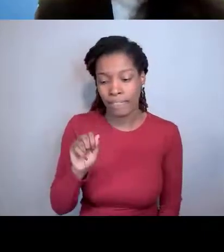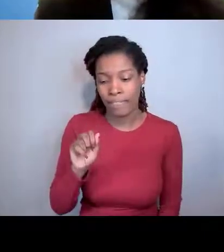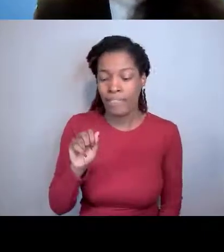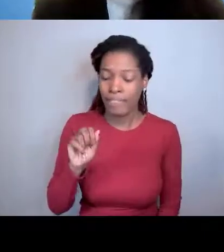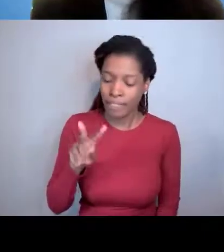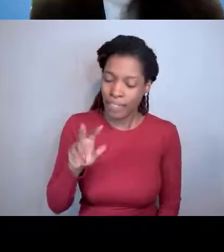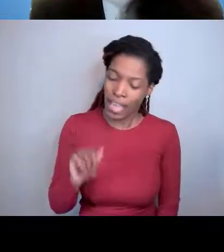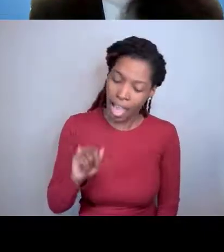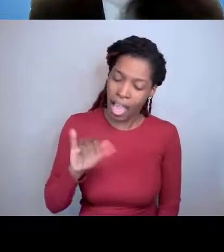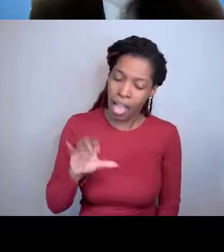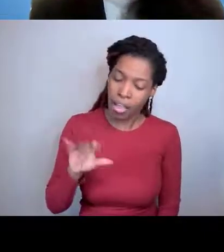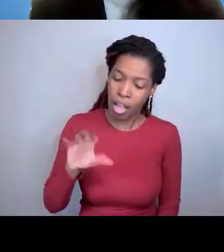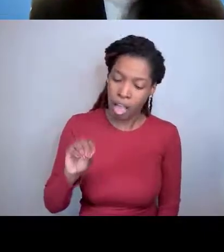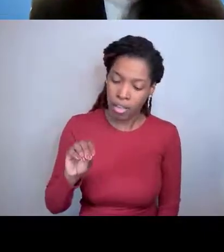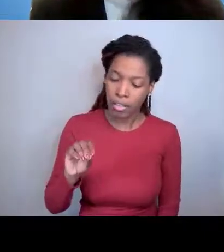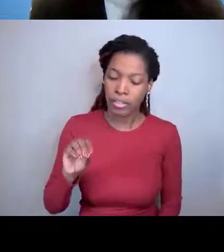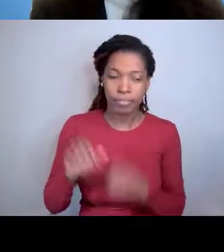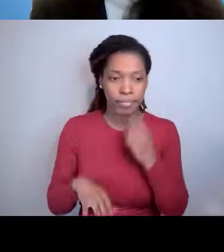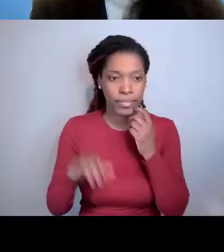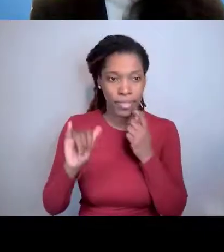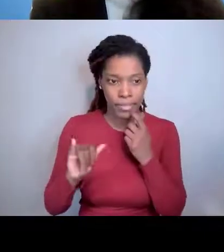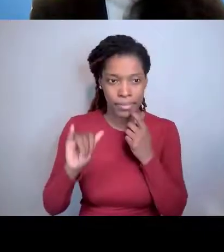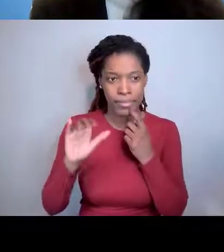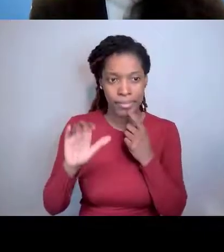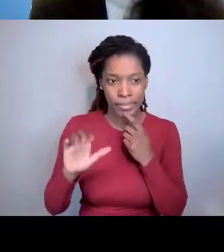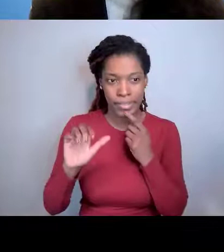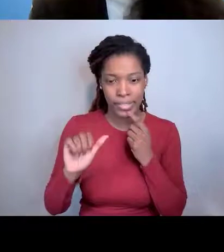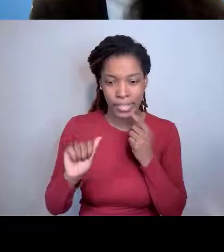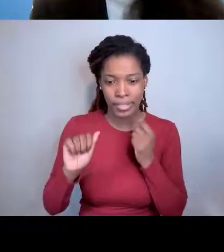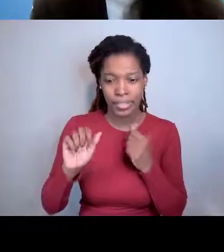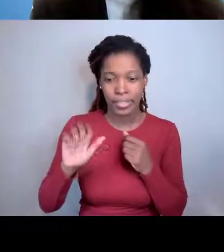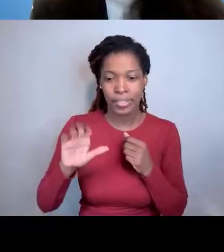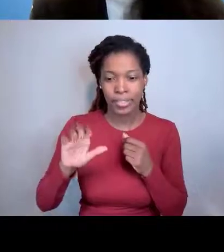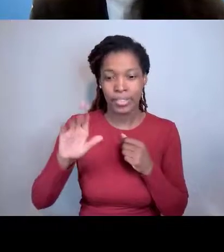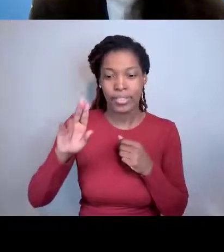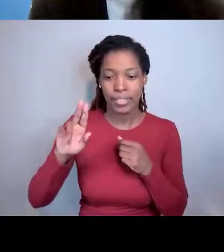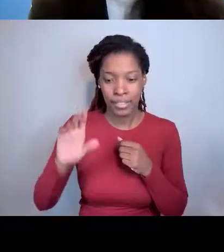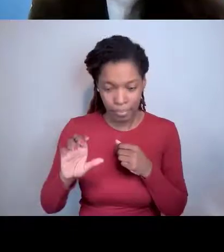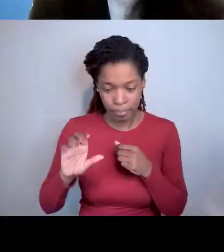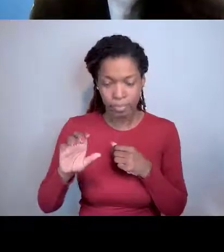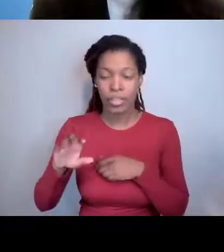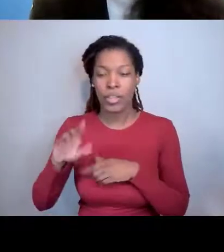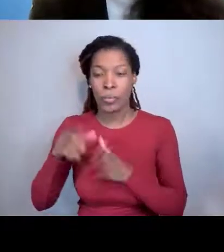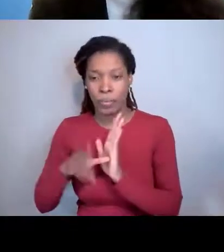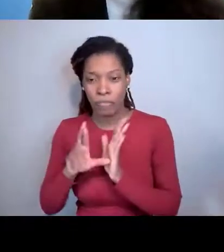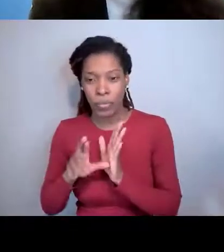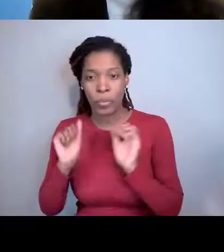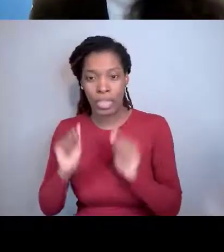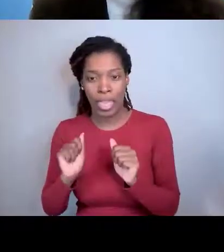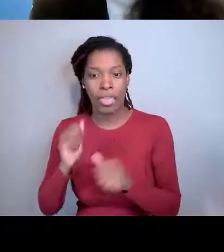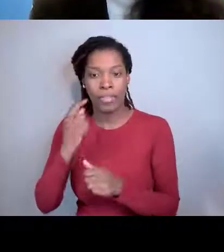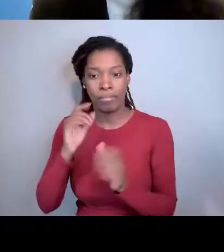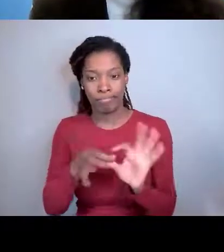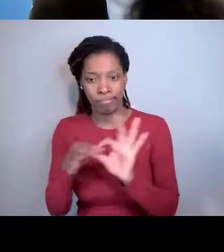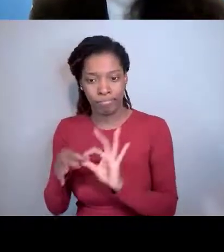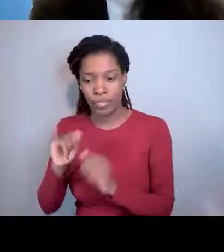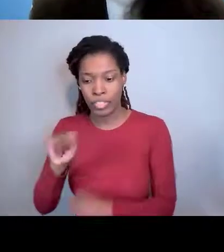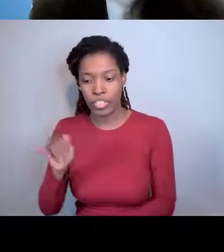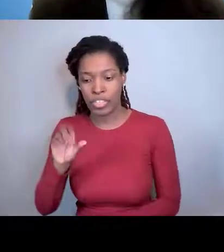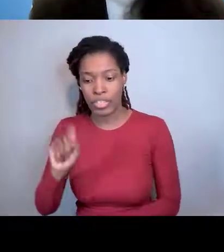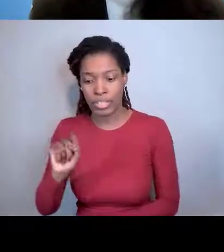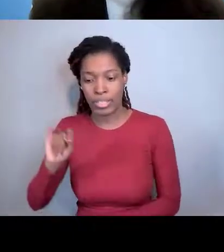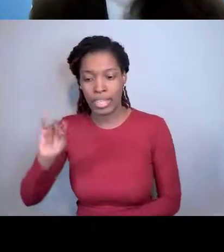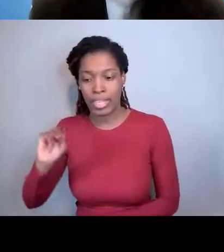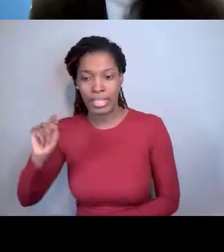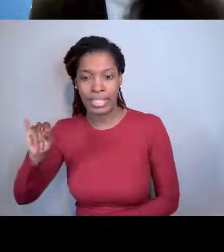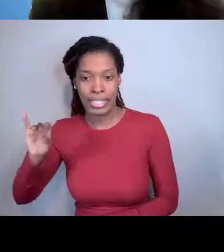procedures. And so if it is pending, there's no need to include the IACUC approval date at this point.